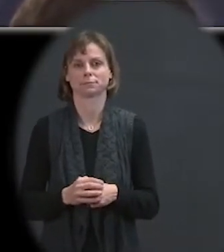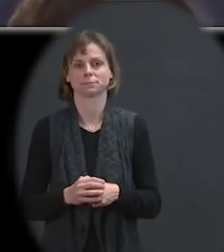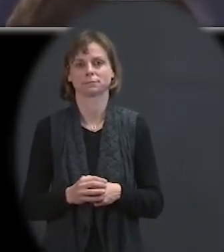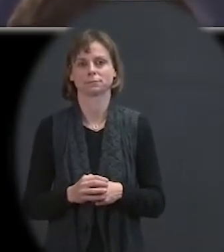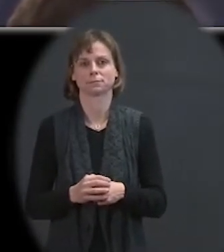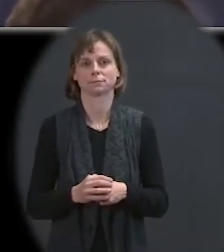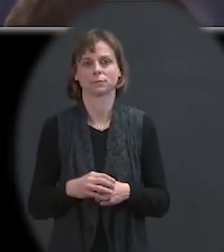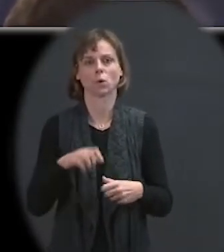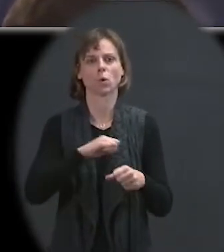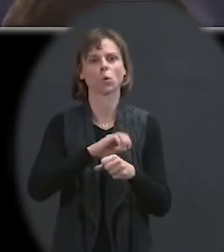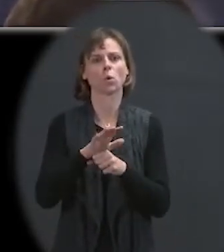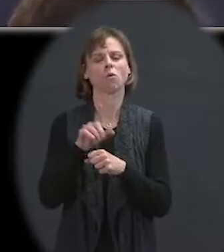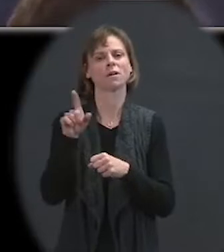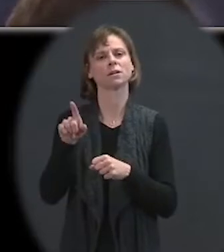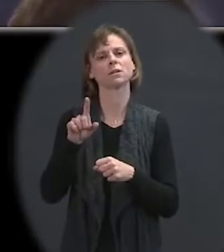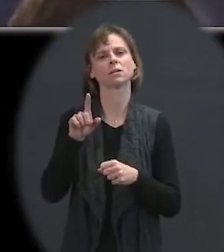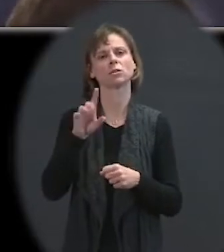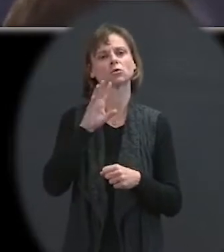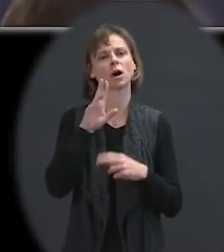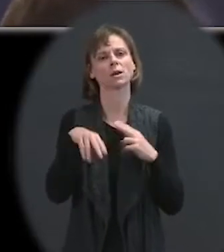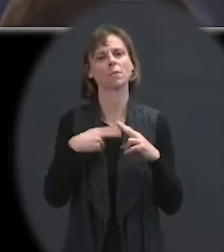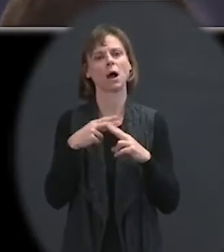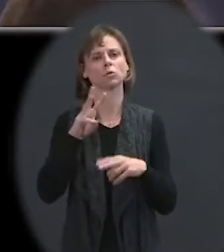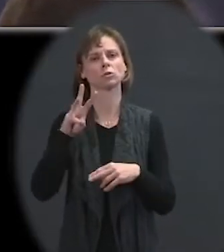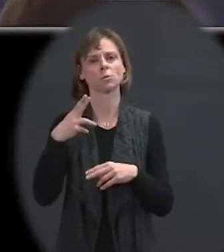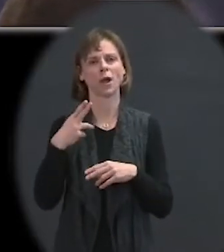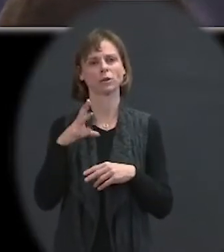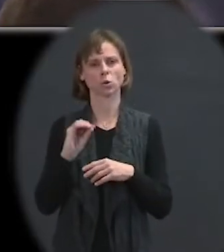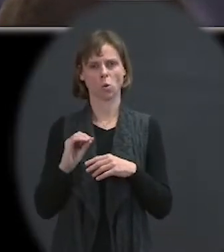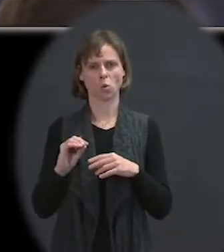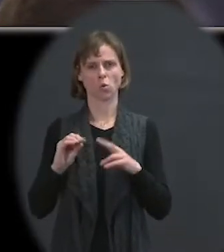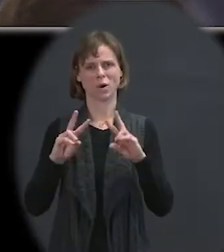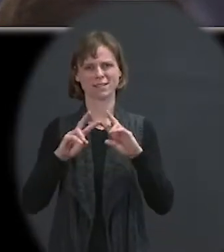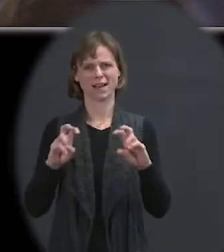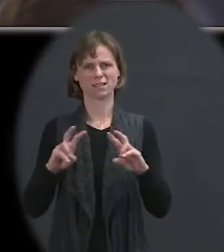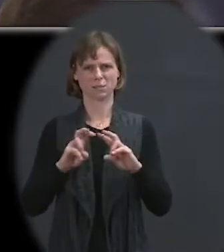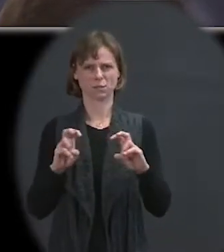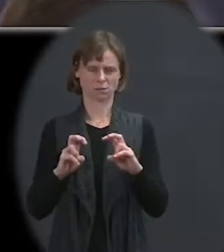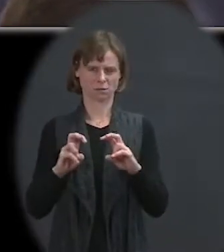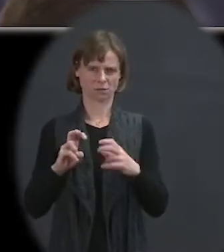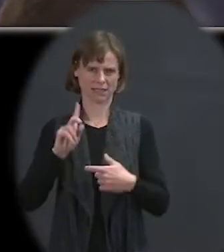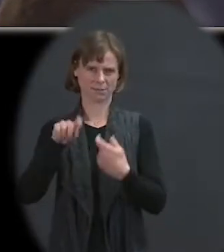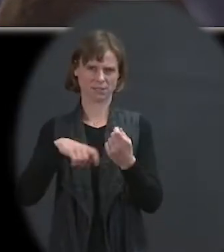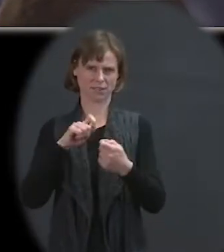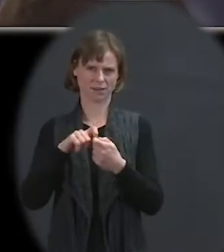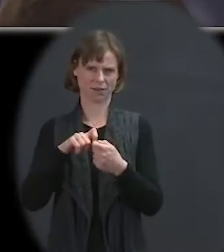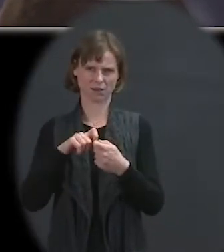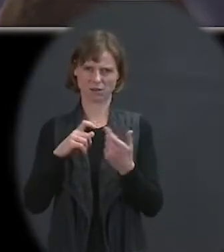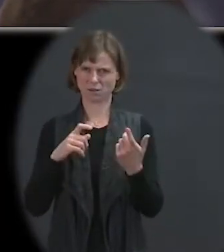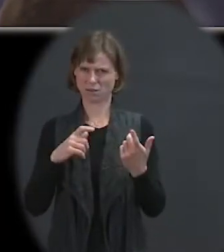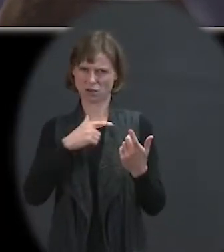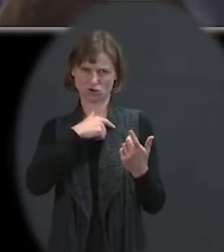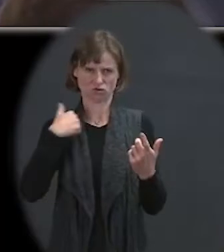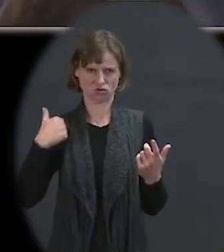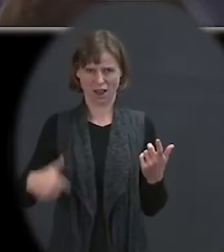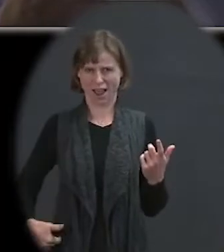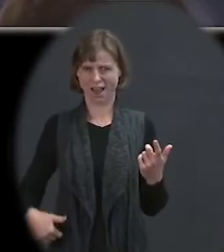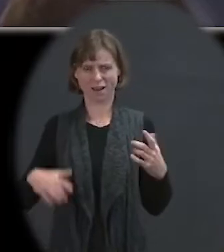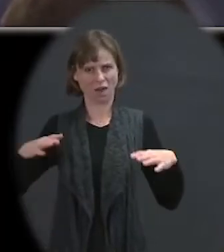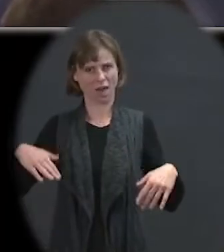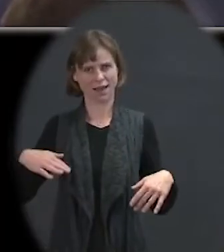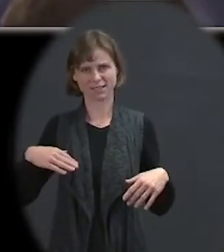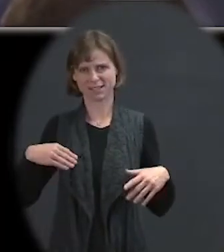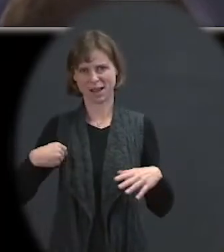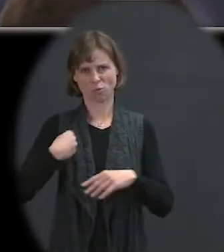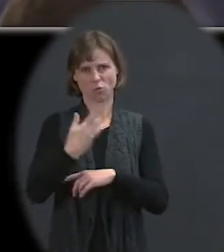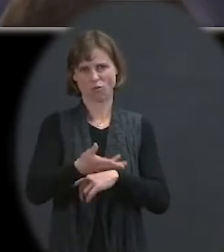the World Health Organization's latest assessment, specifically because China has not really handed over any of its data